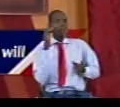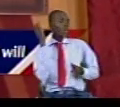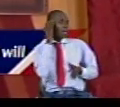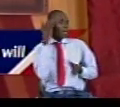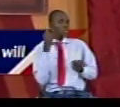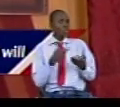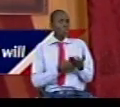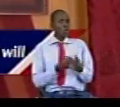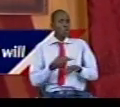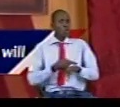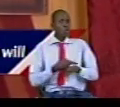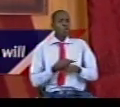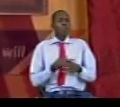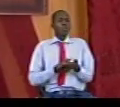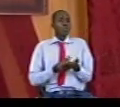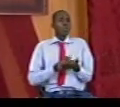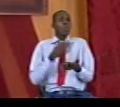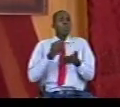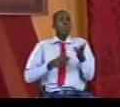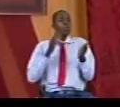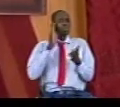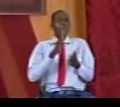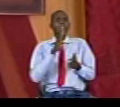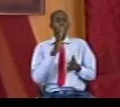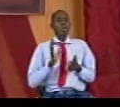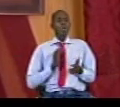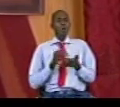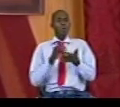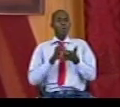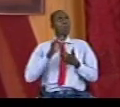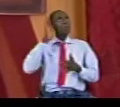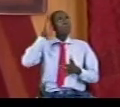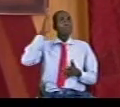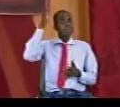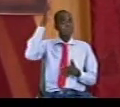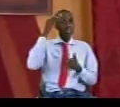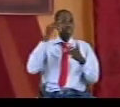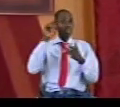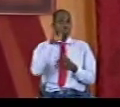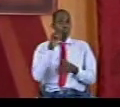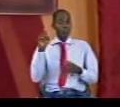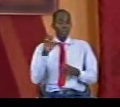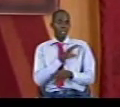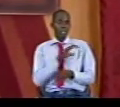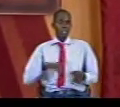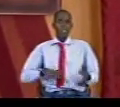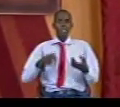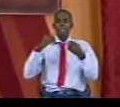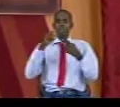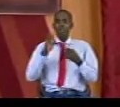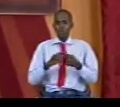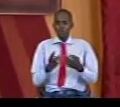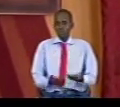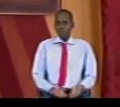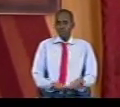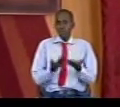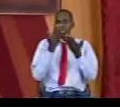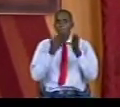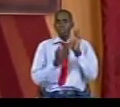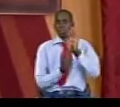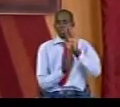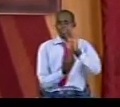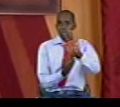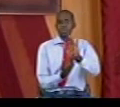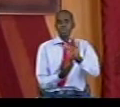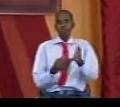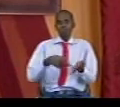and what will be our destiny? Therefore, he came to raise up ambassadors and representatives that